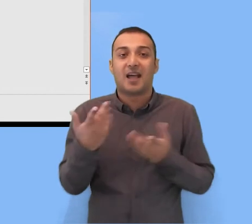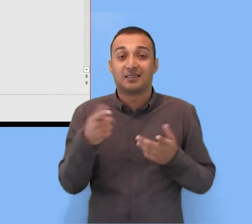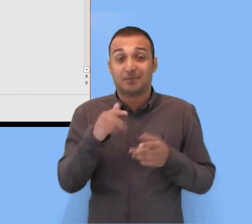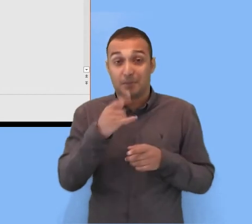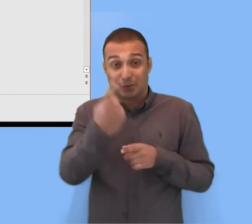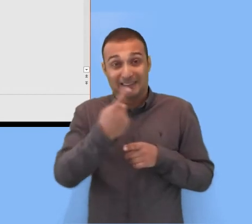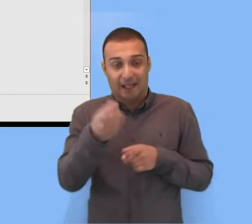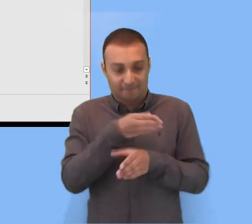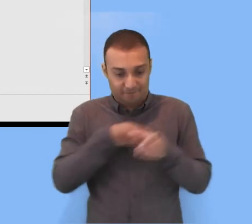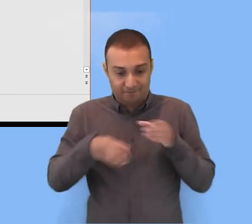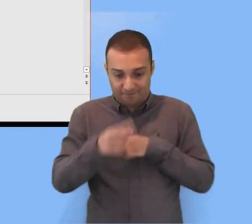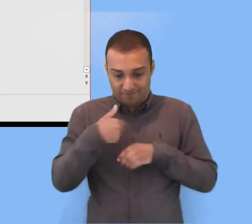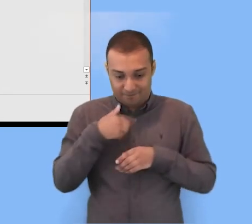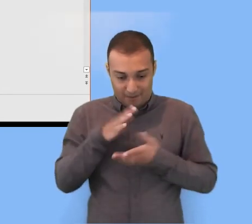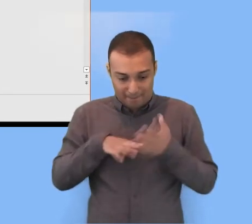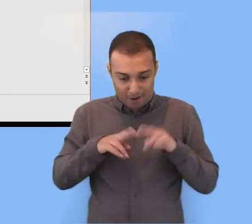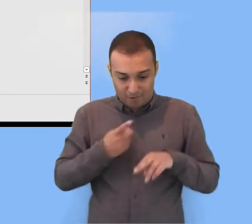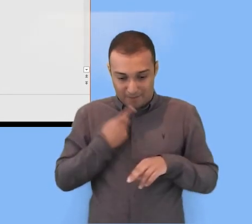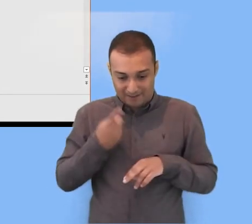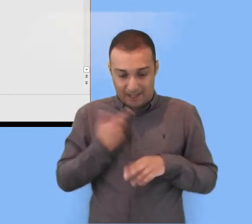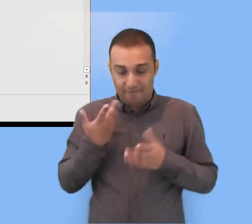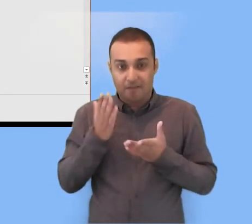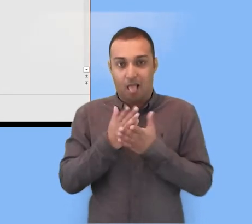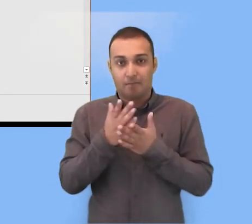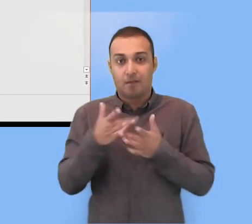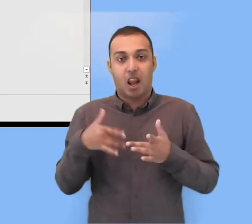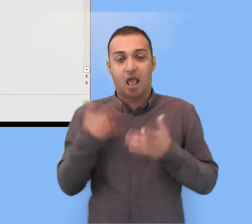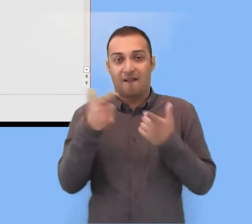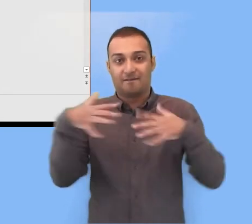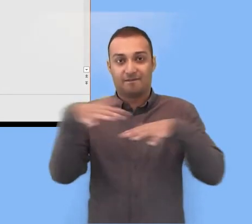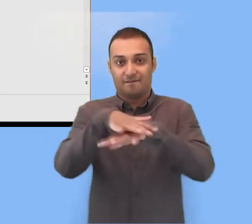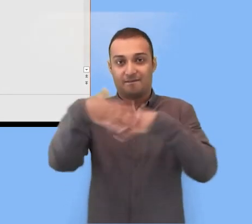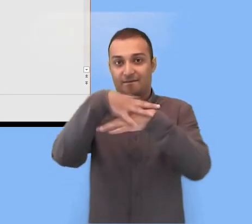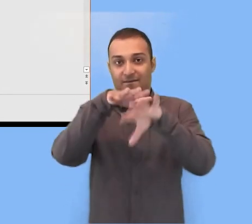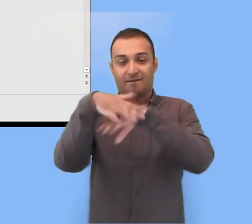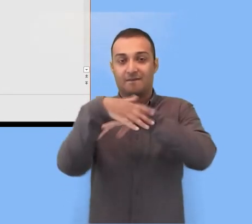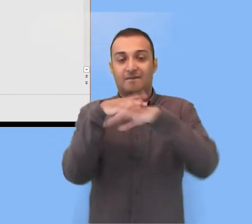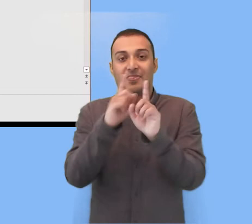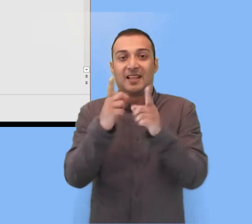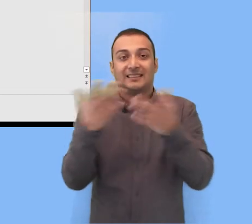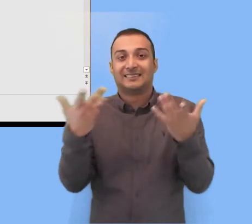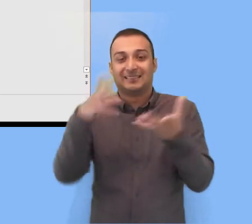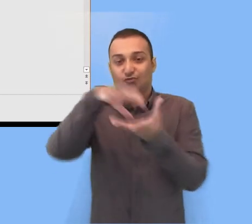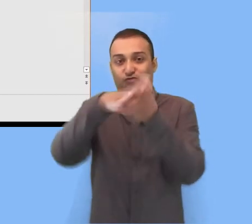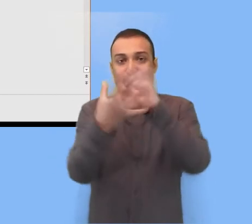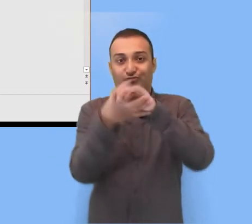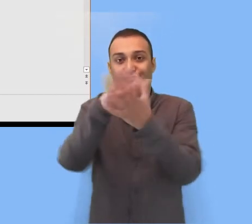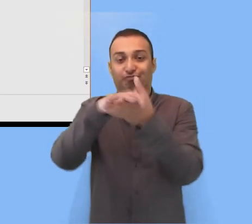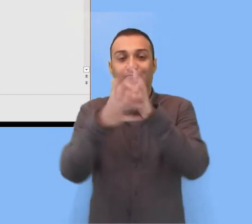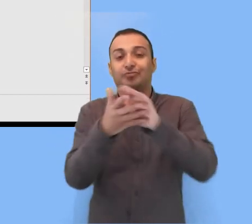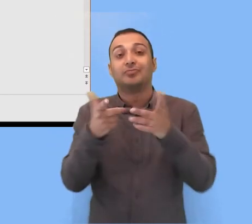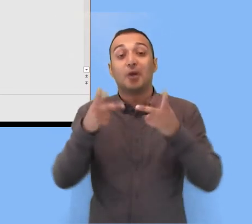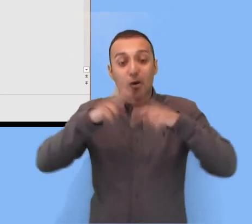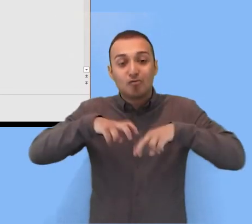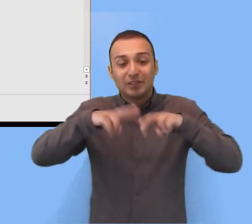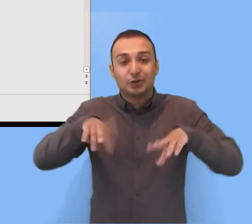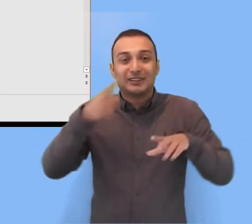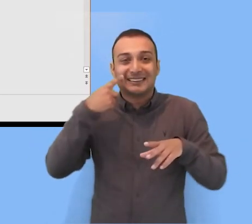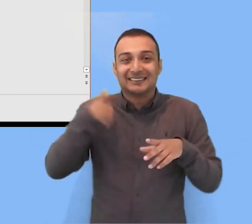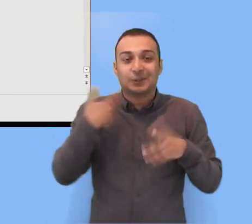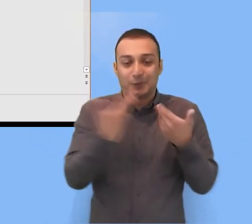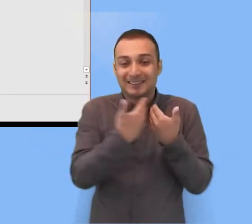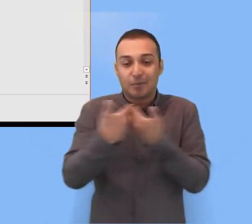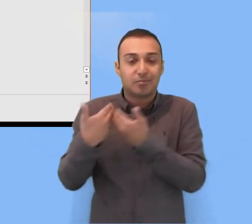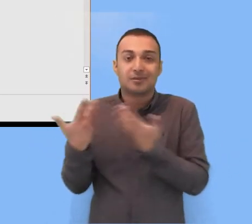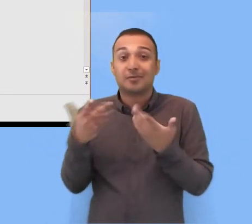children, things aren't split up. They're all, you know, intersect, and they're all interconnected. So she went on to talk